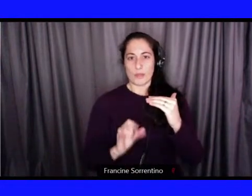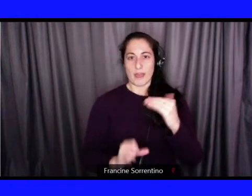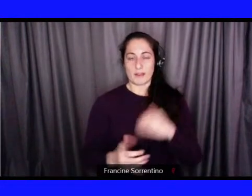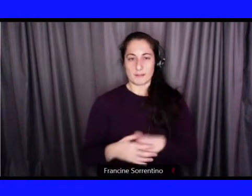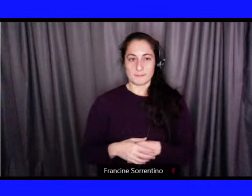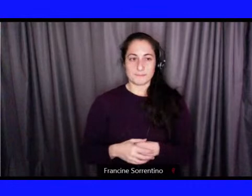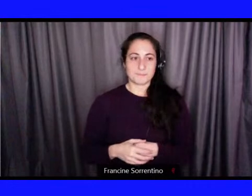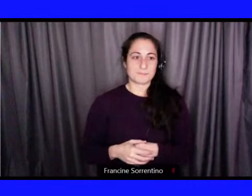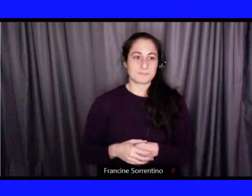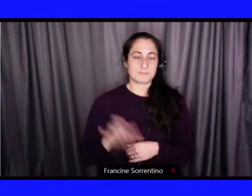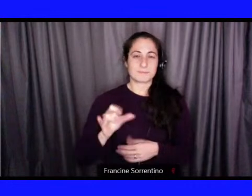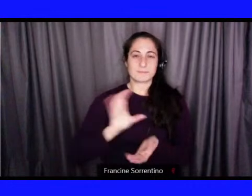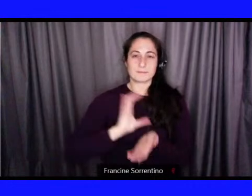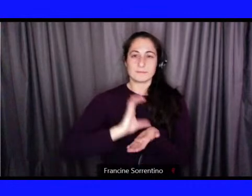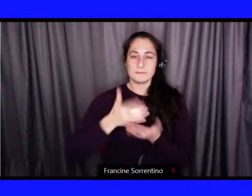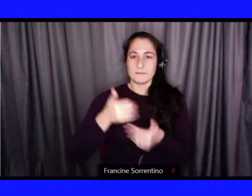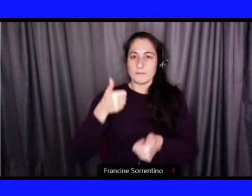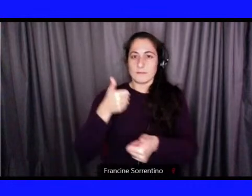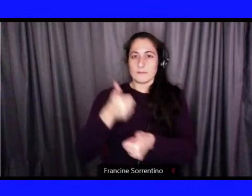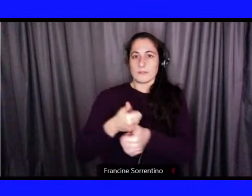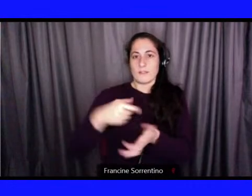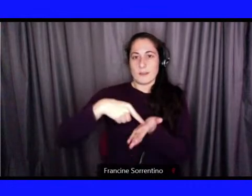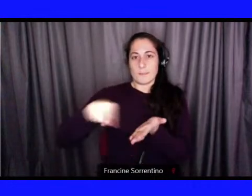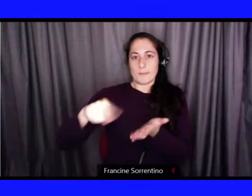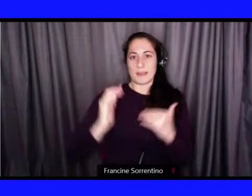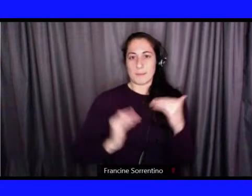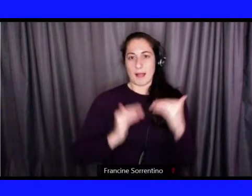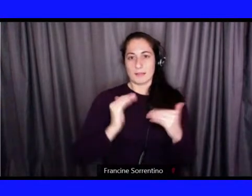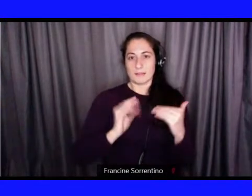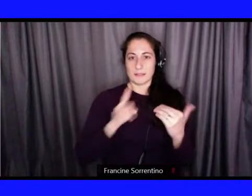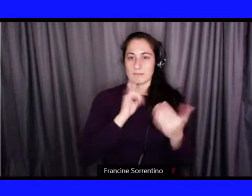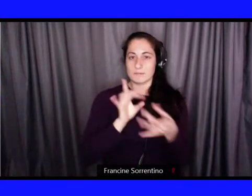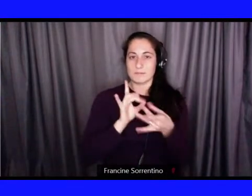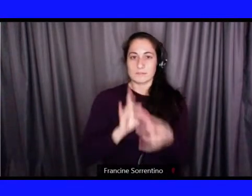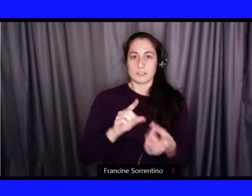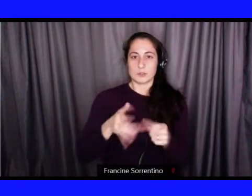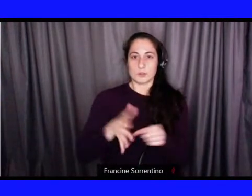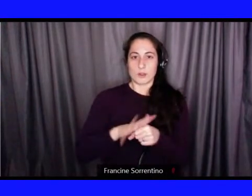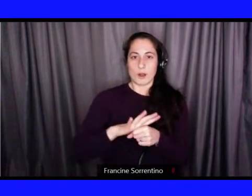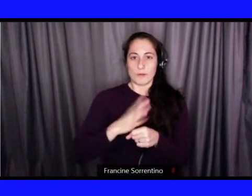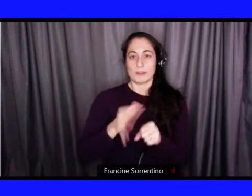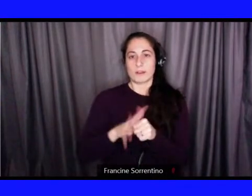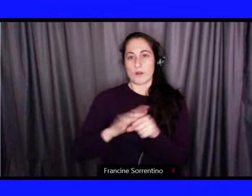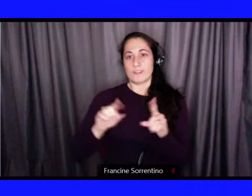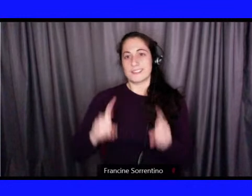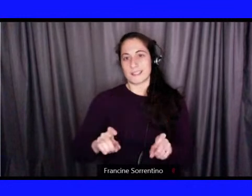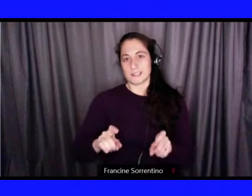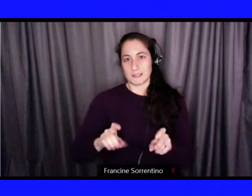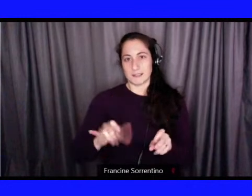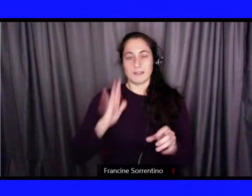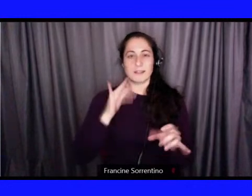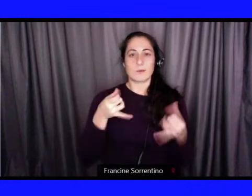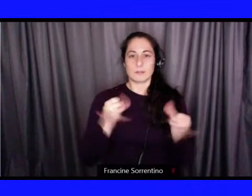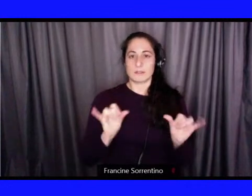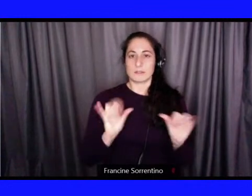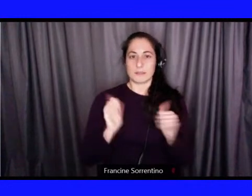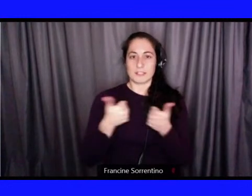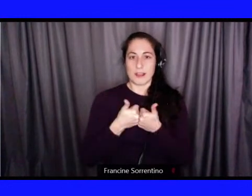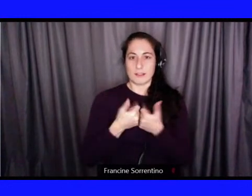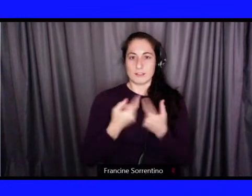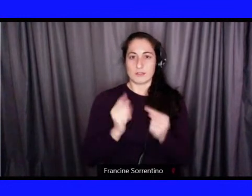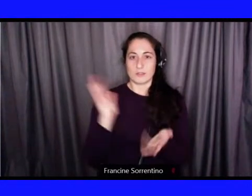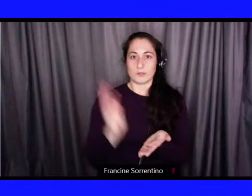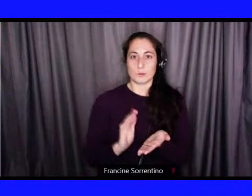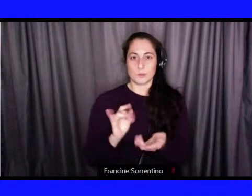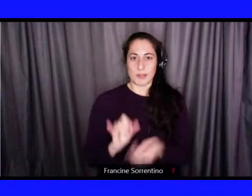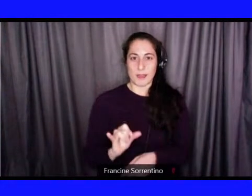Eric? Yeah. So the percent left without being seen, as a reminder, this is the emergency department metric of patients who check in